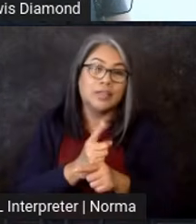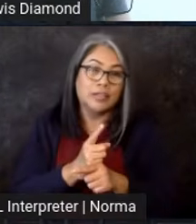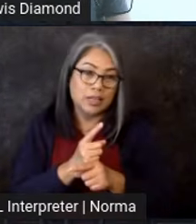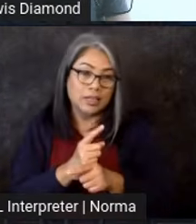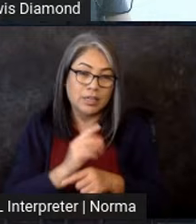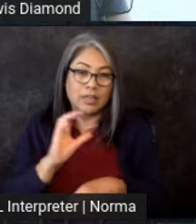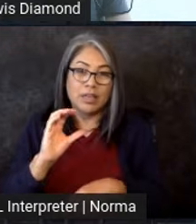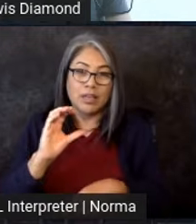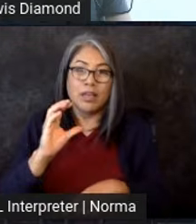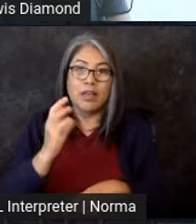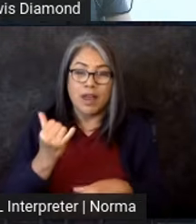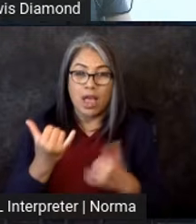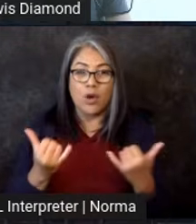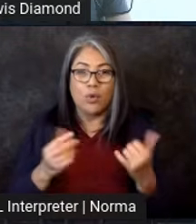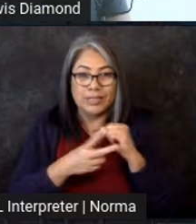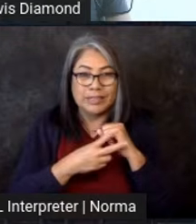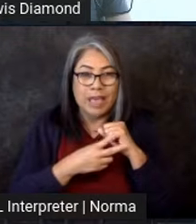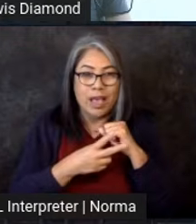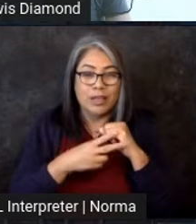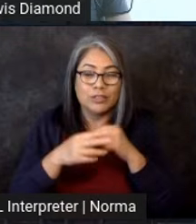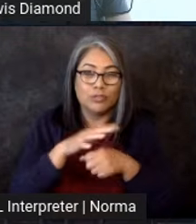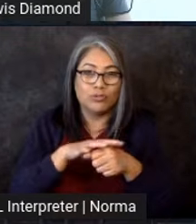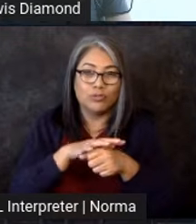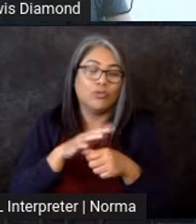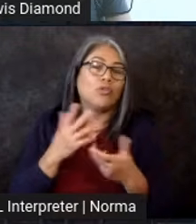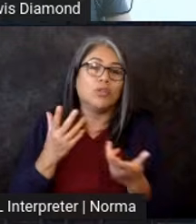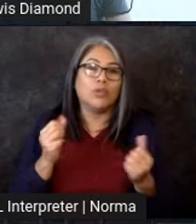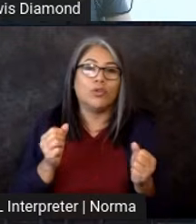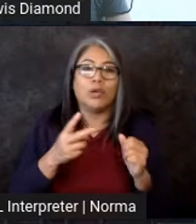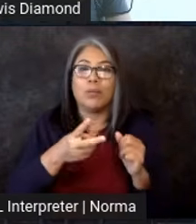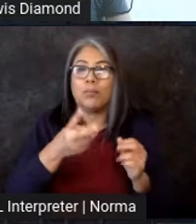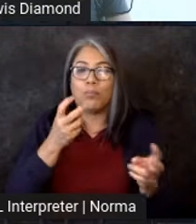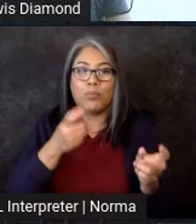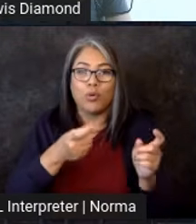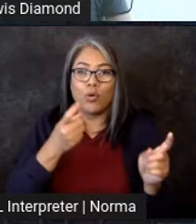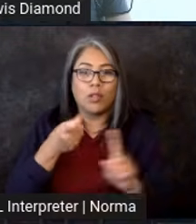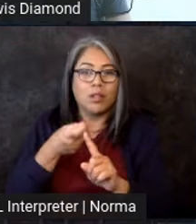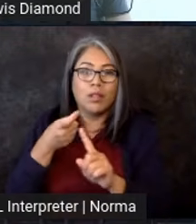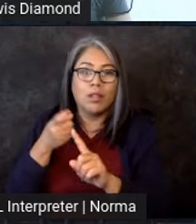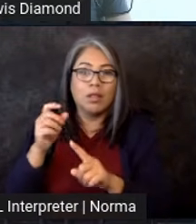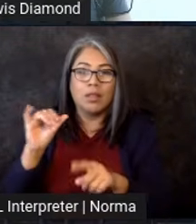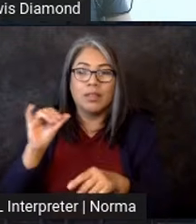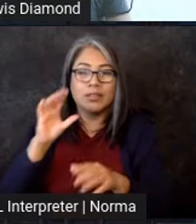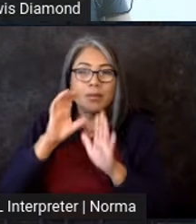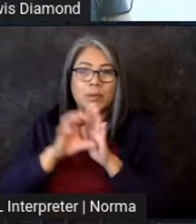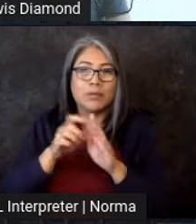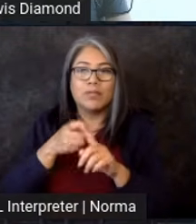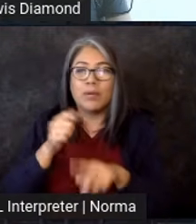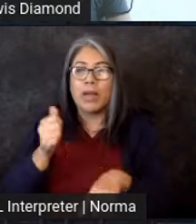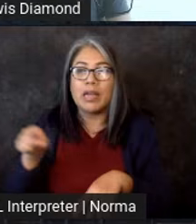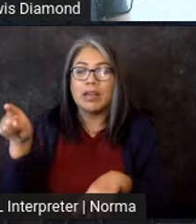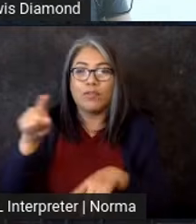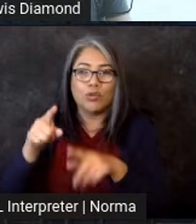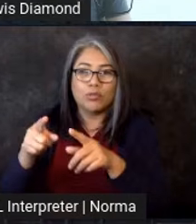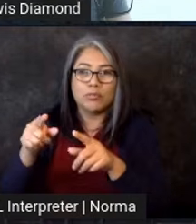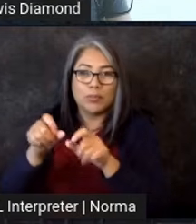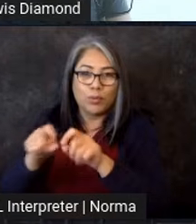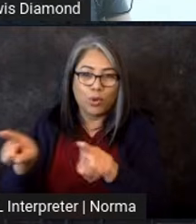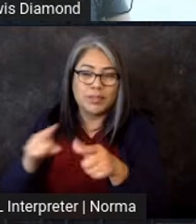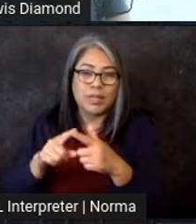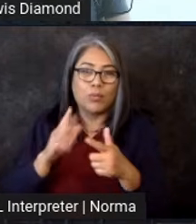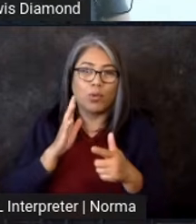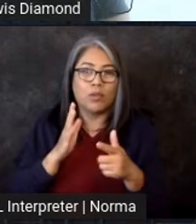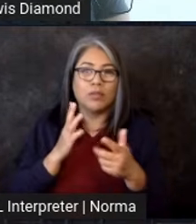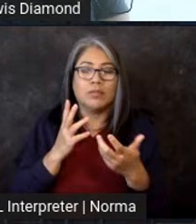can pull the same image from any of your deployments, and it's just going to effectively hit your